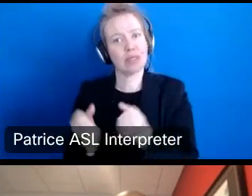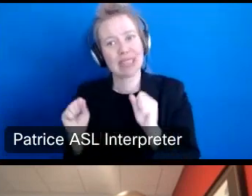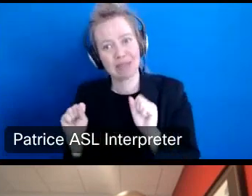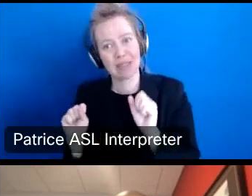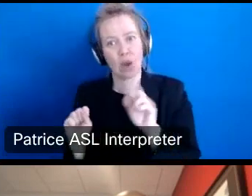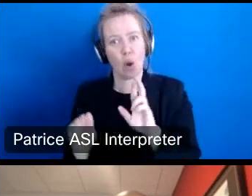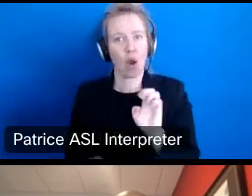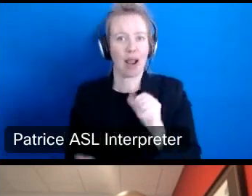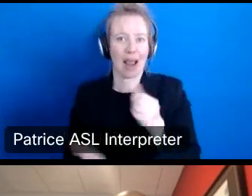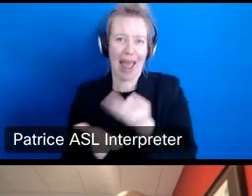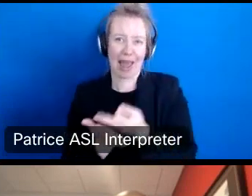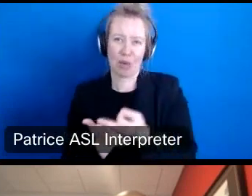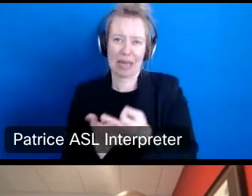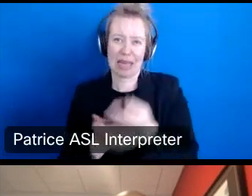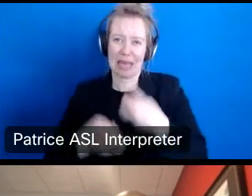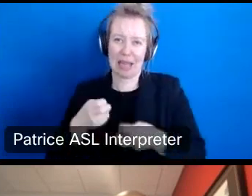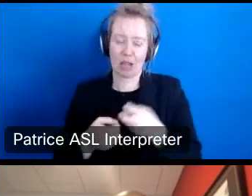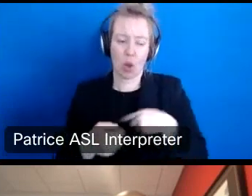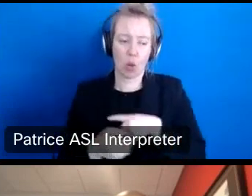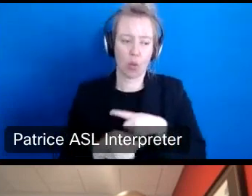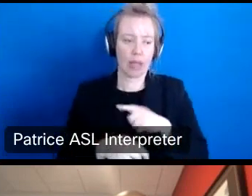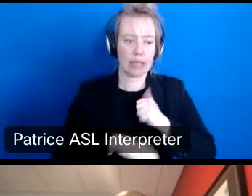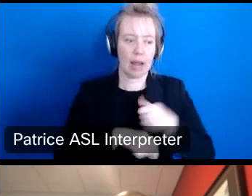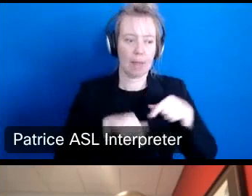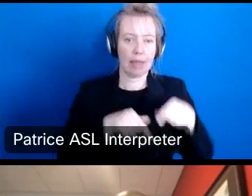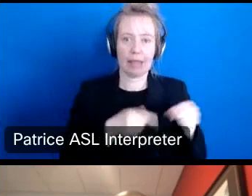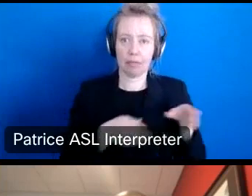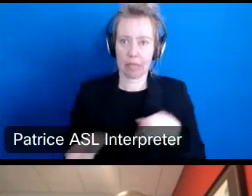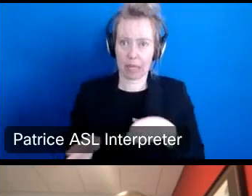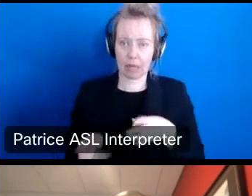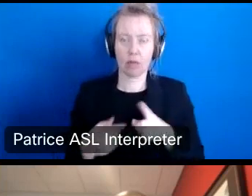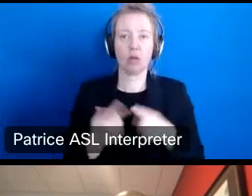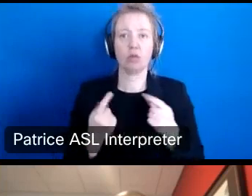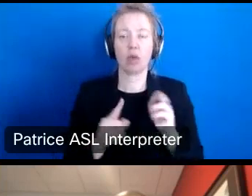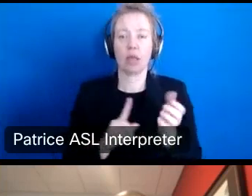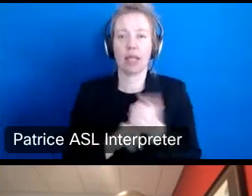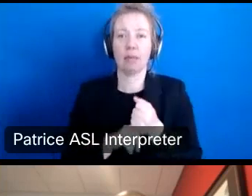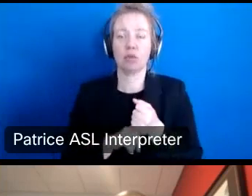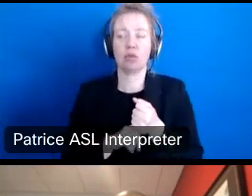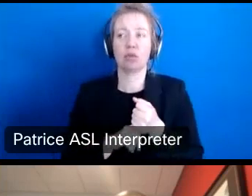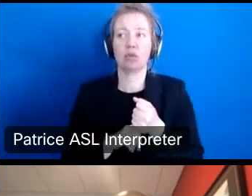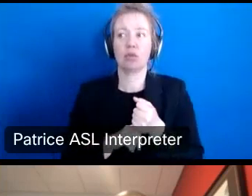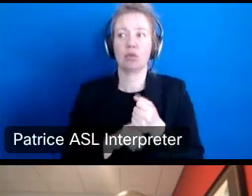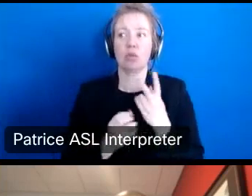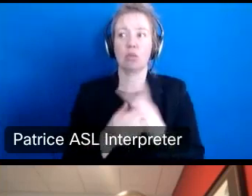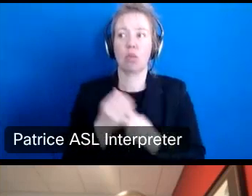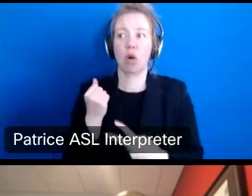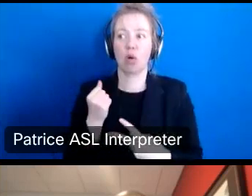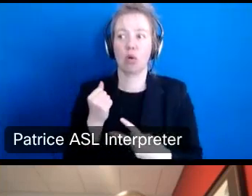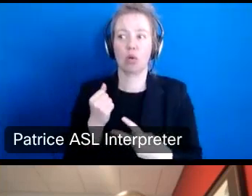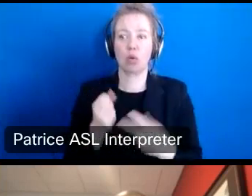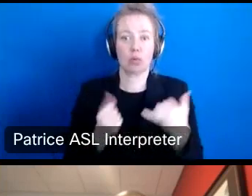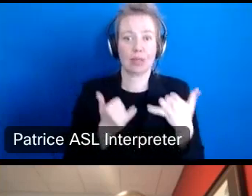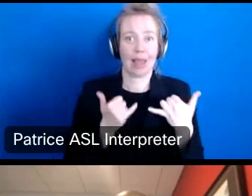issues. So we came up with this criteria, and we tried to capture both